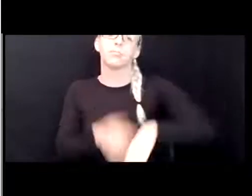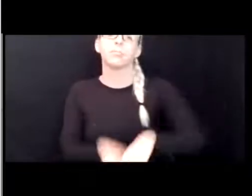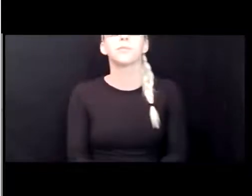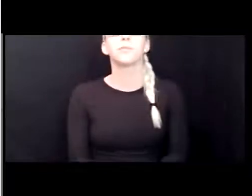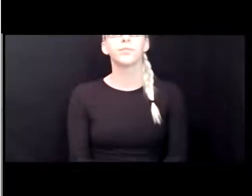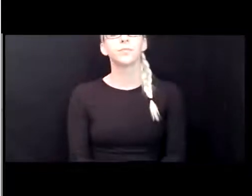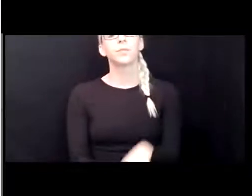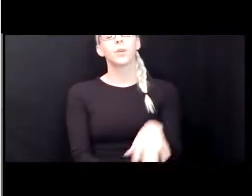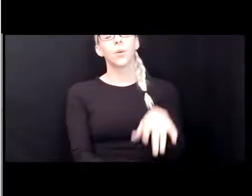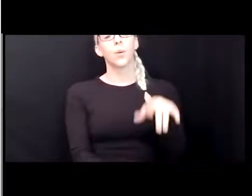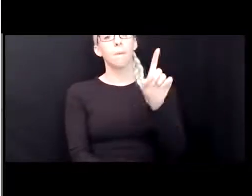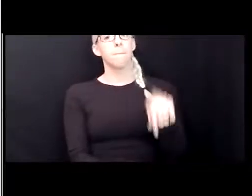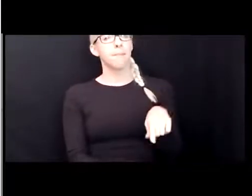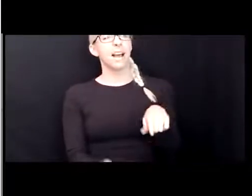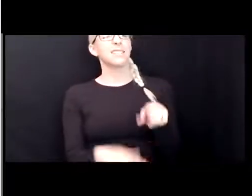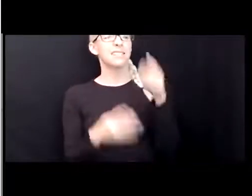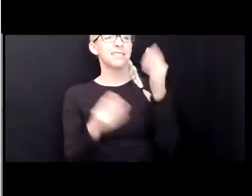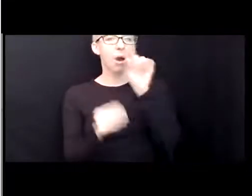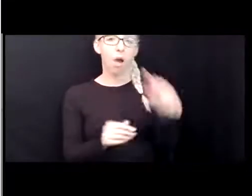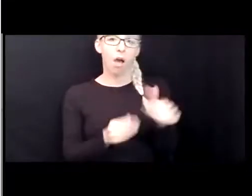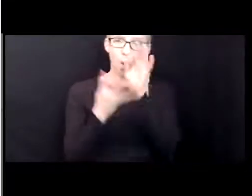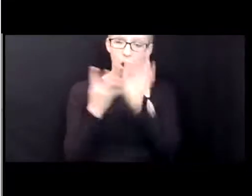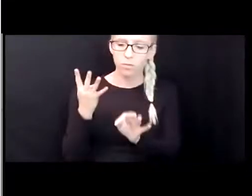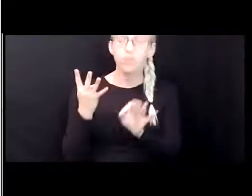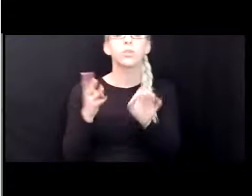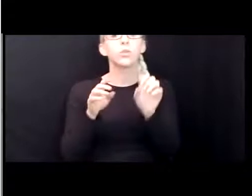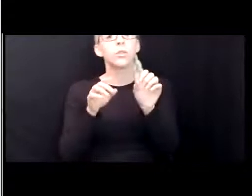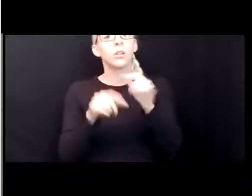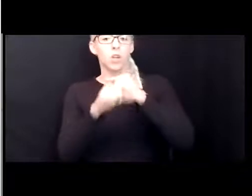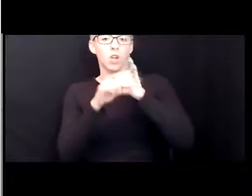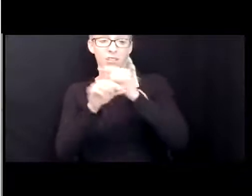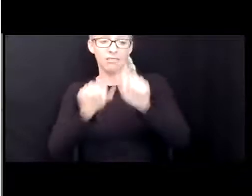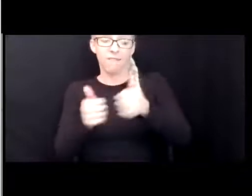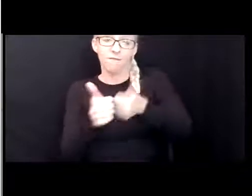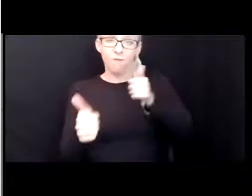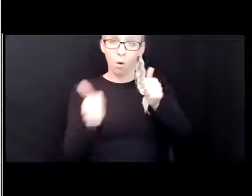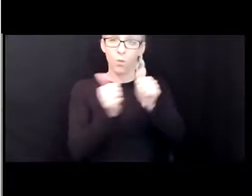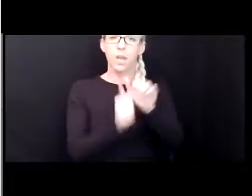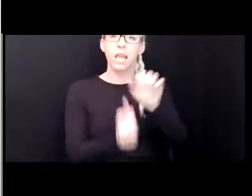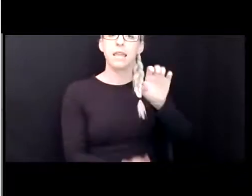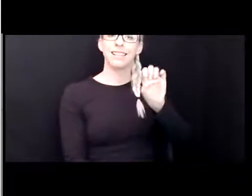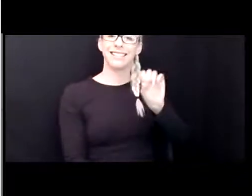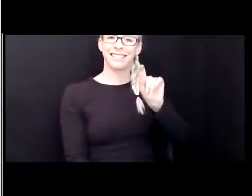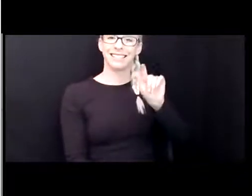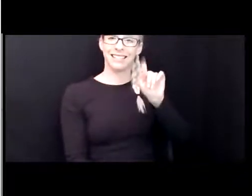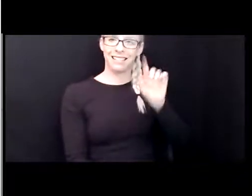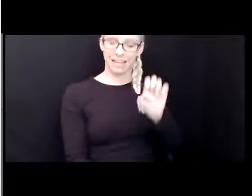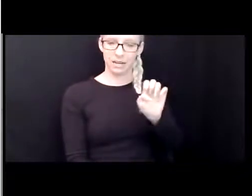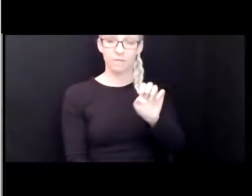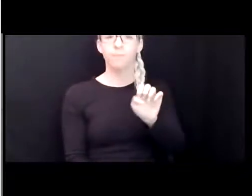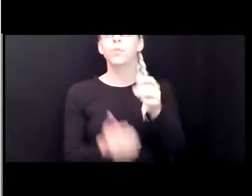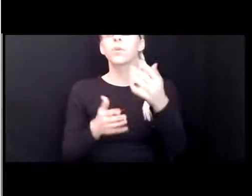those estate planning documents I mentioned before would be one way to avoid a guardianship altogether. We'll talk about a least restrictive alternative